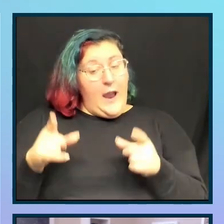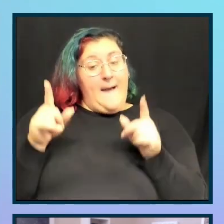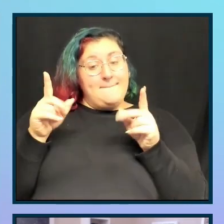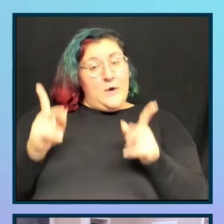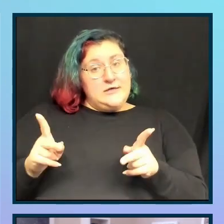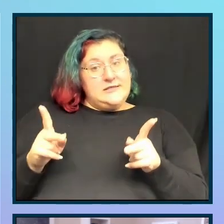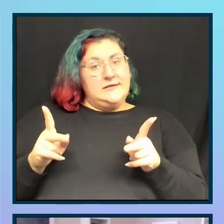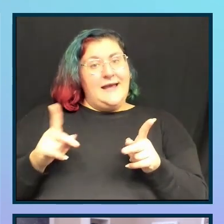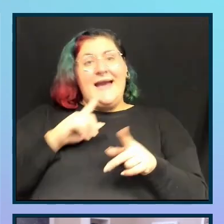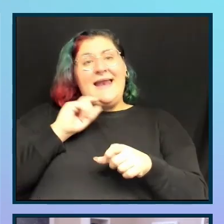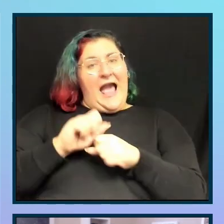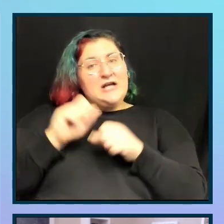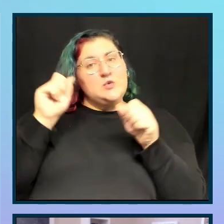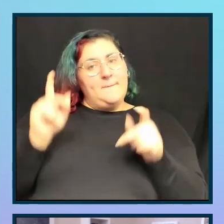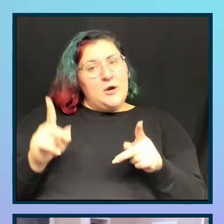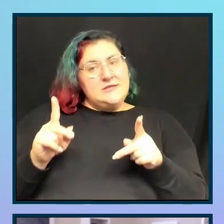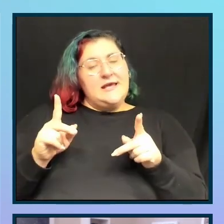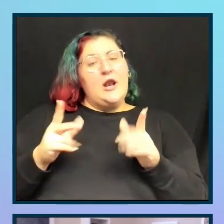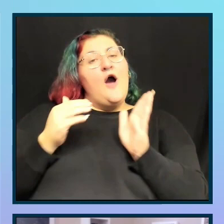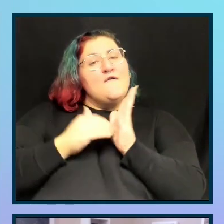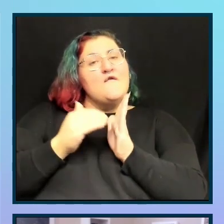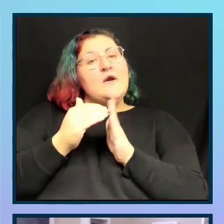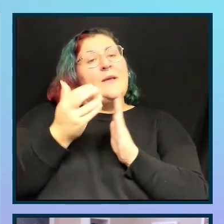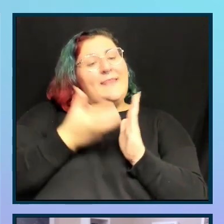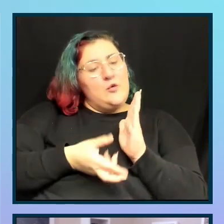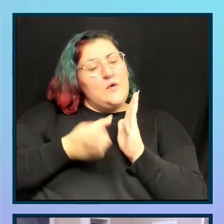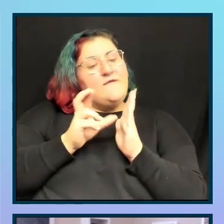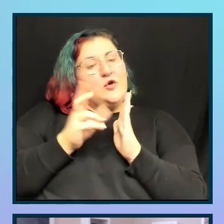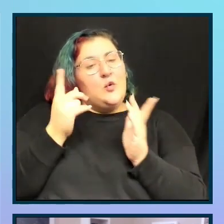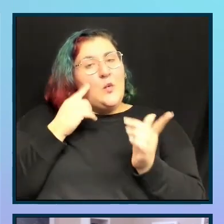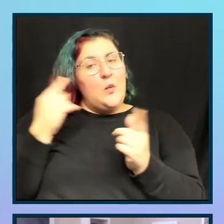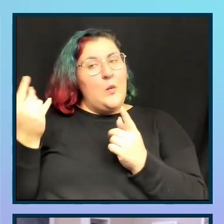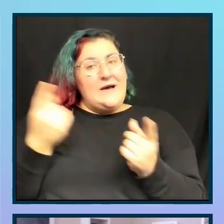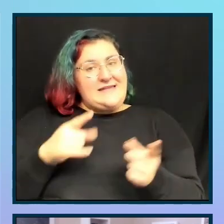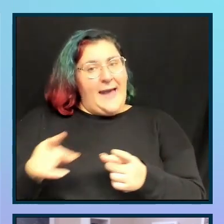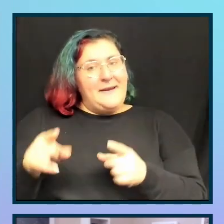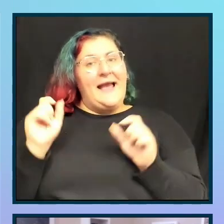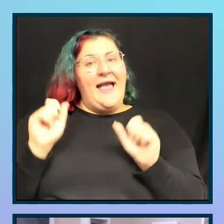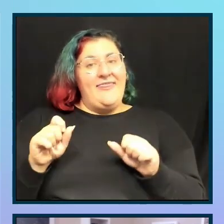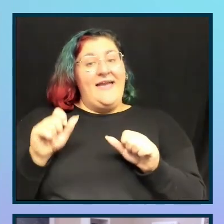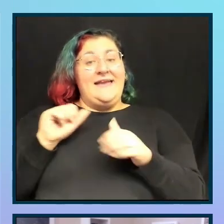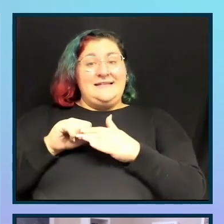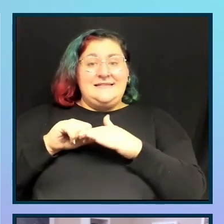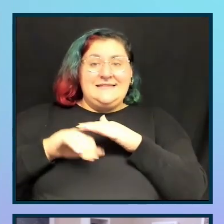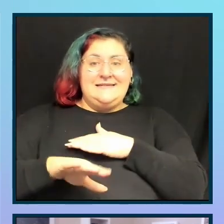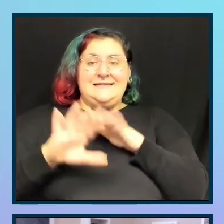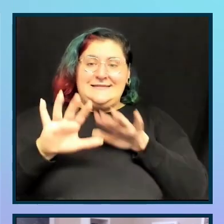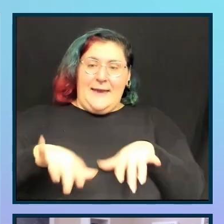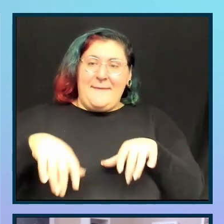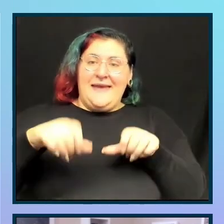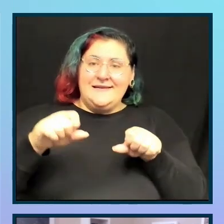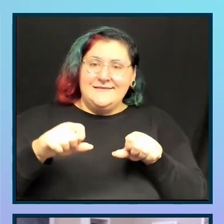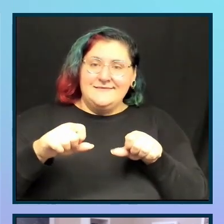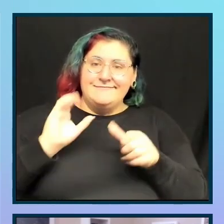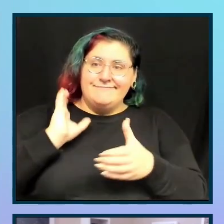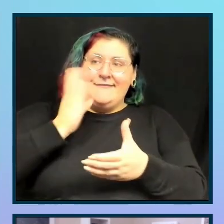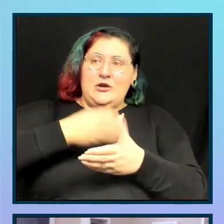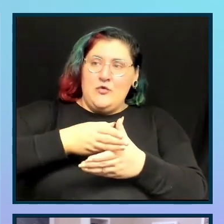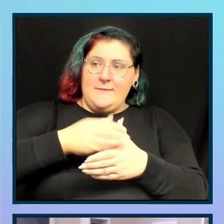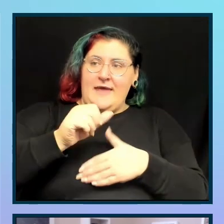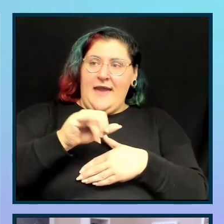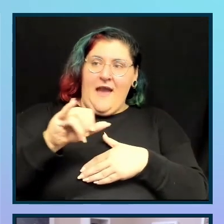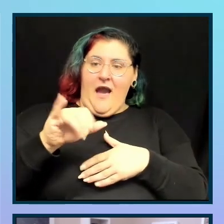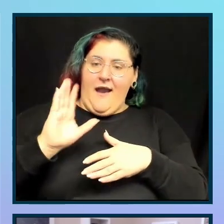frequently looking over it, and can step in and can intervene when the AI gets it wrong in a way that will